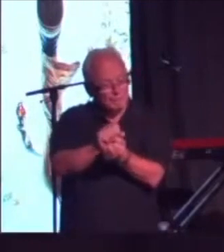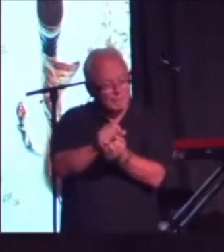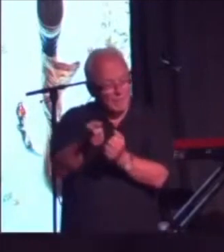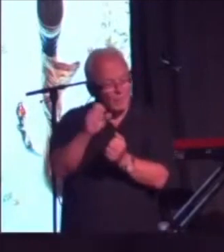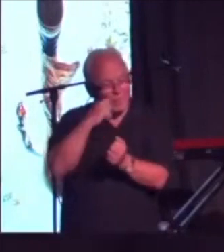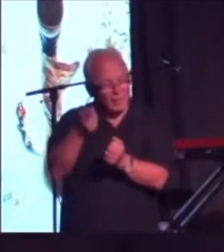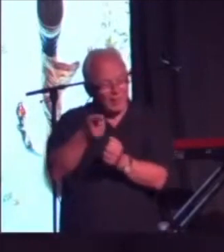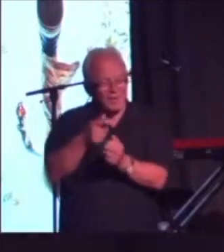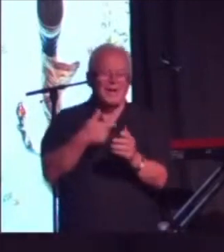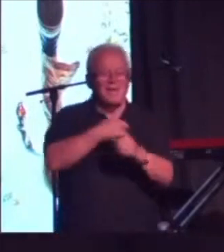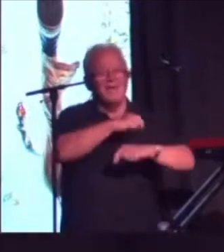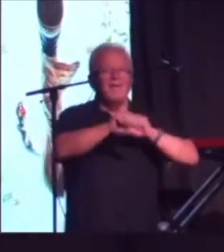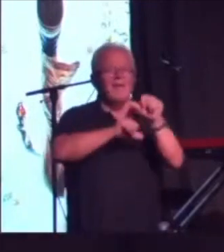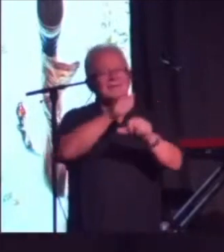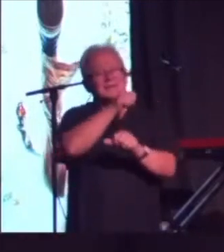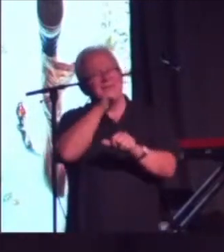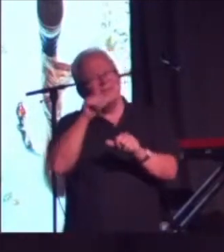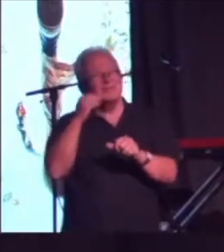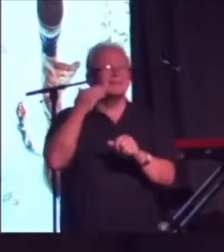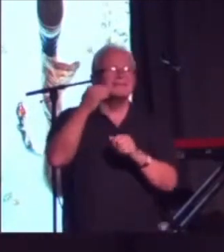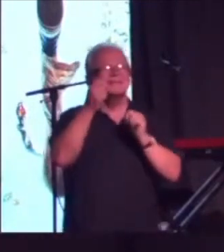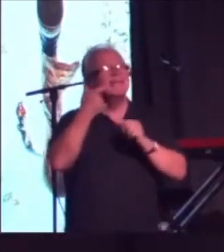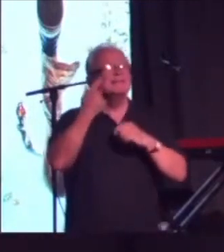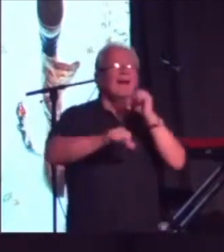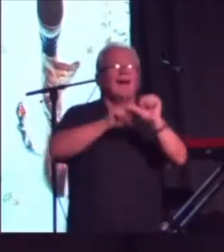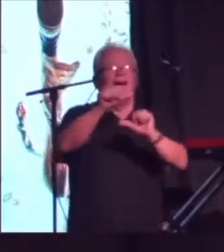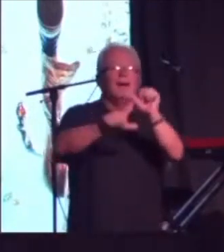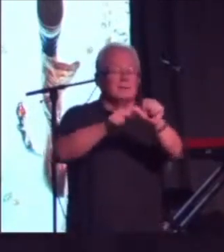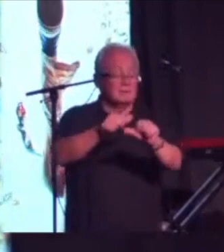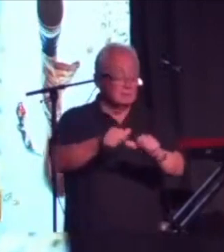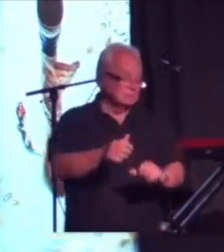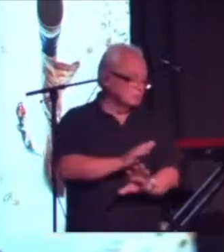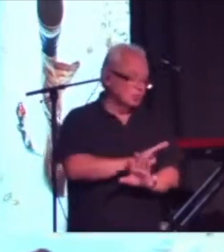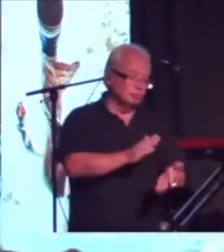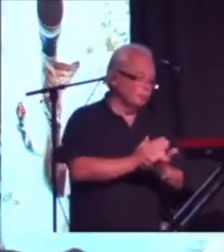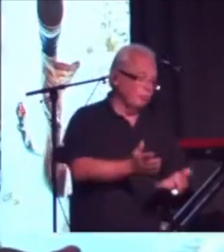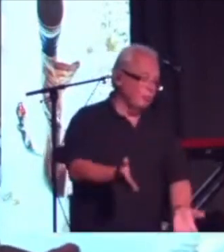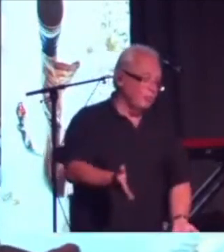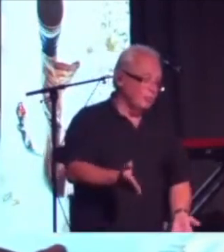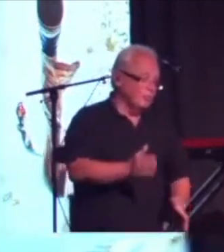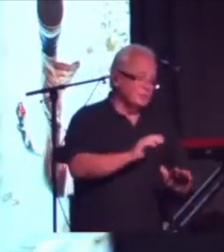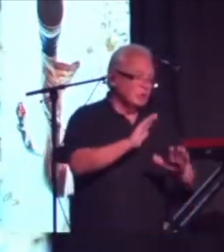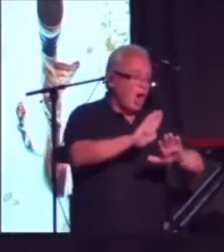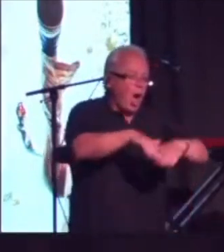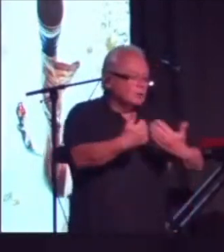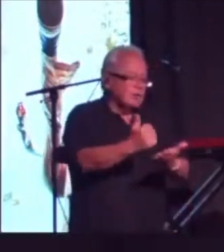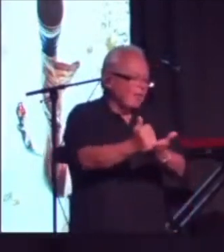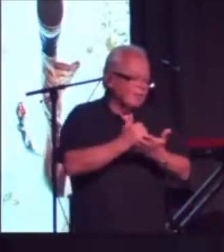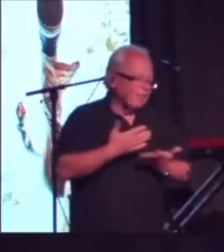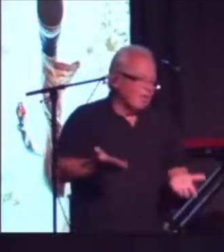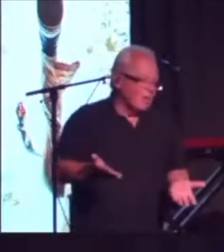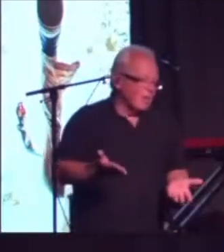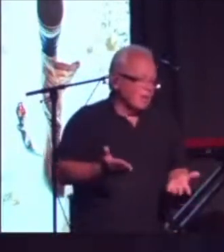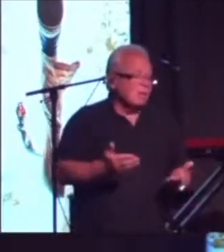and sweet and all things nice, everything will be okay, but it's untrue and it's unhelpful. And what we do, in